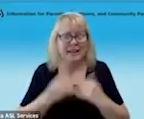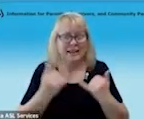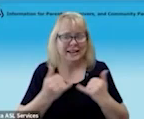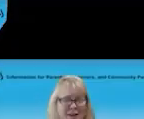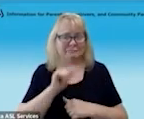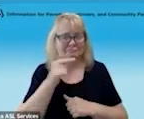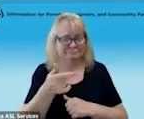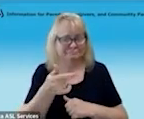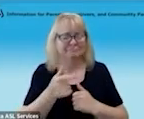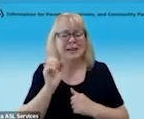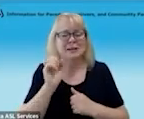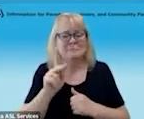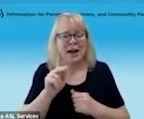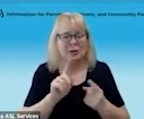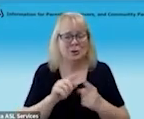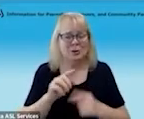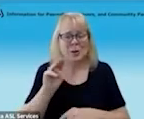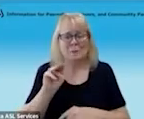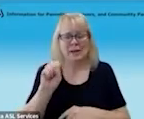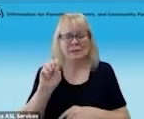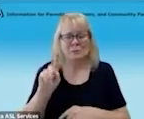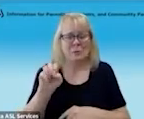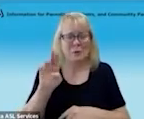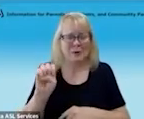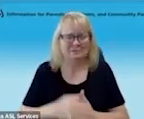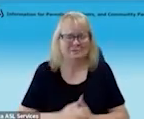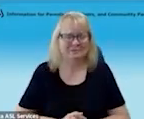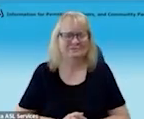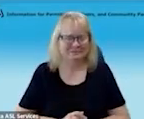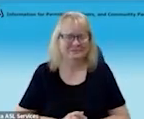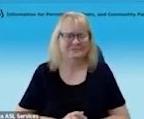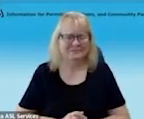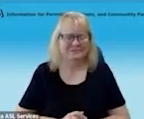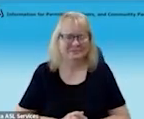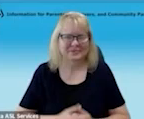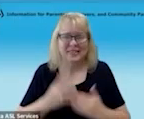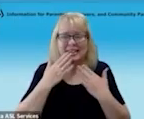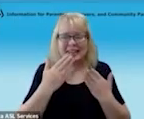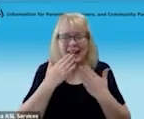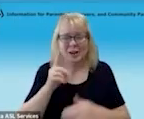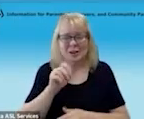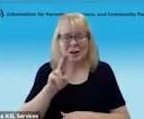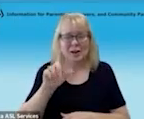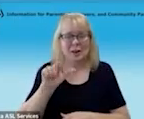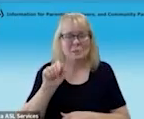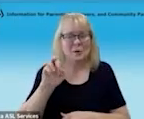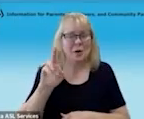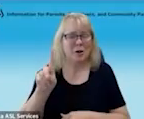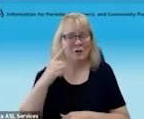Thank you, Dr. LaBird, for your thoughtful call for action and recognition of all the effort that led to this